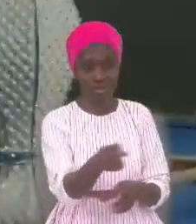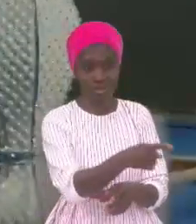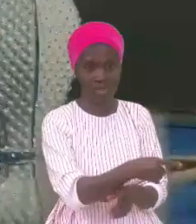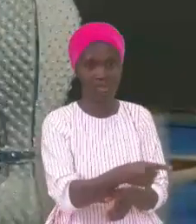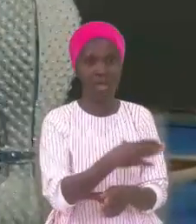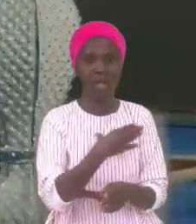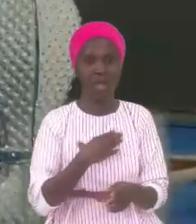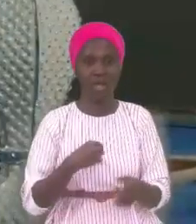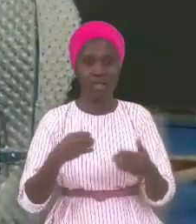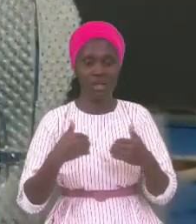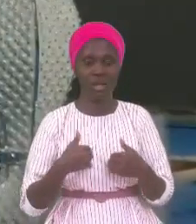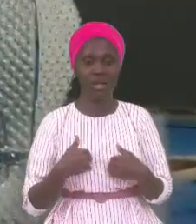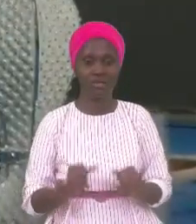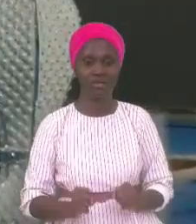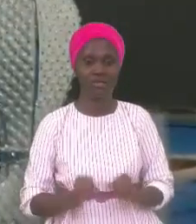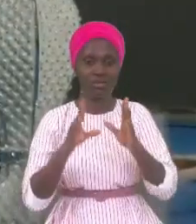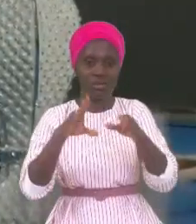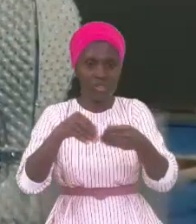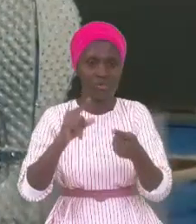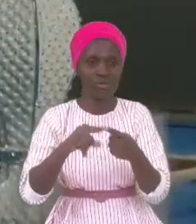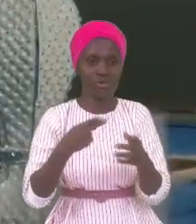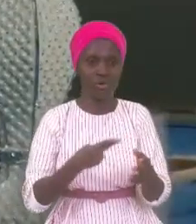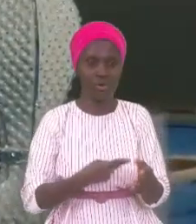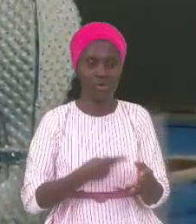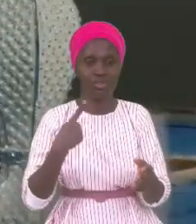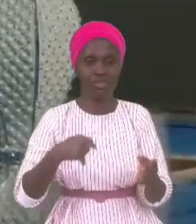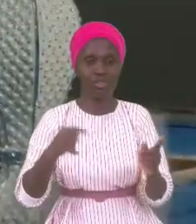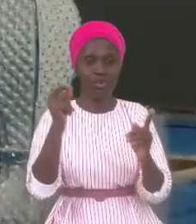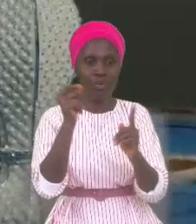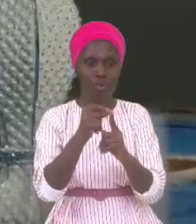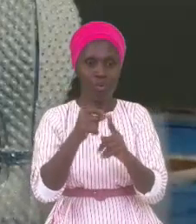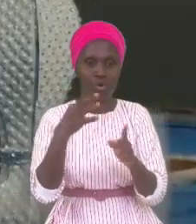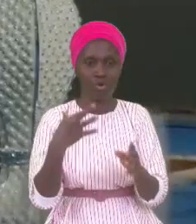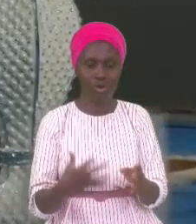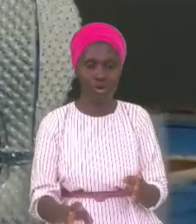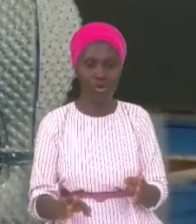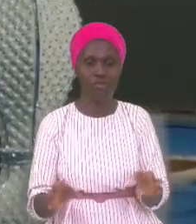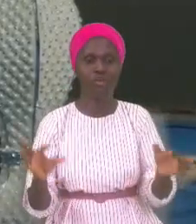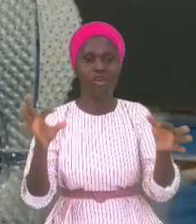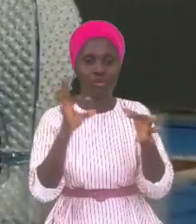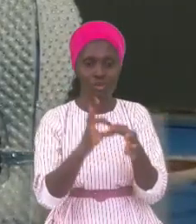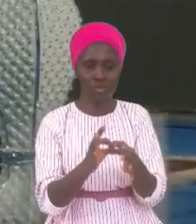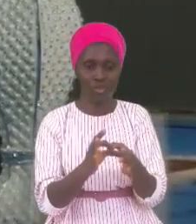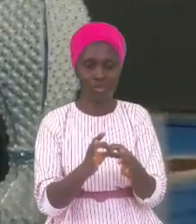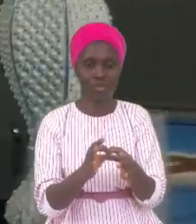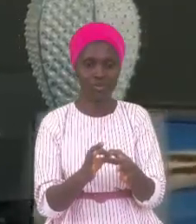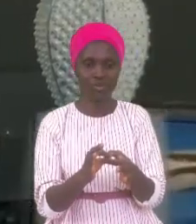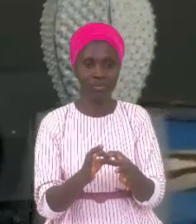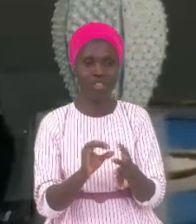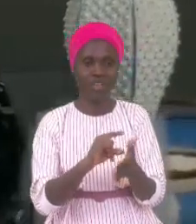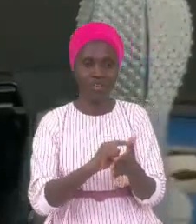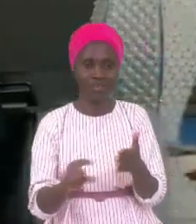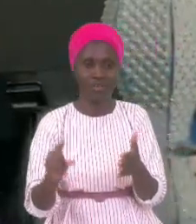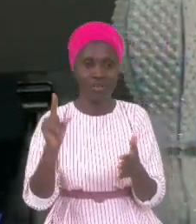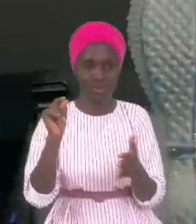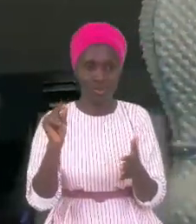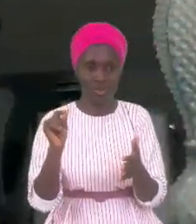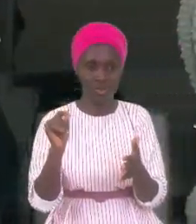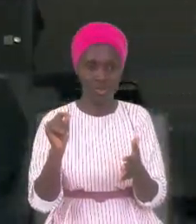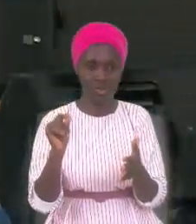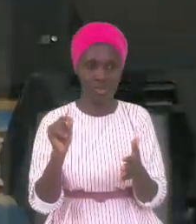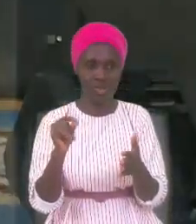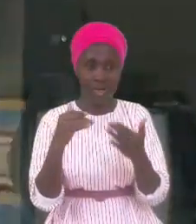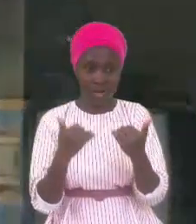of reconciliation. He has committed unto us the word of reconciliation. Verse 20, it